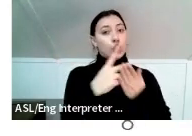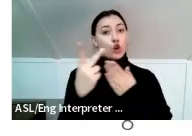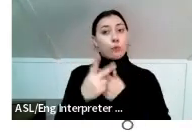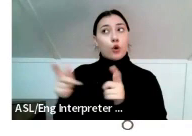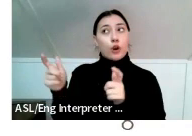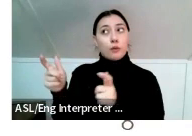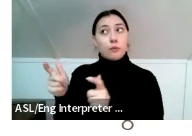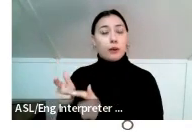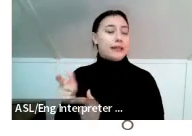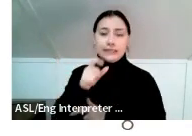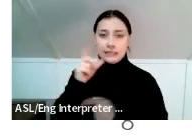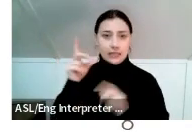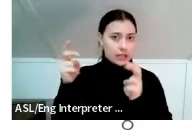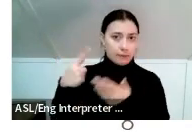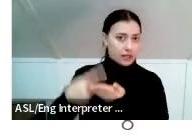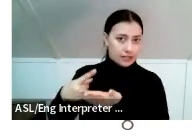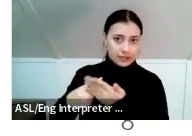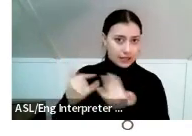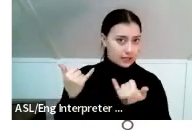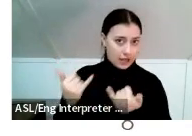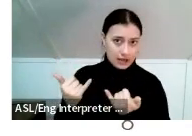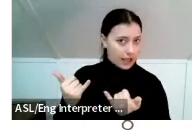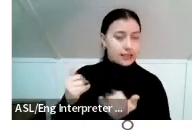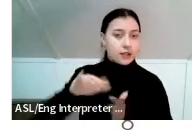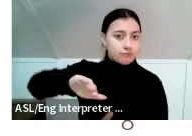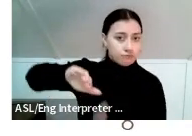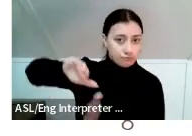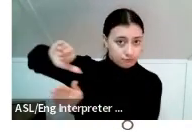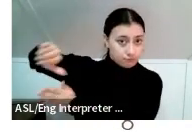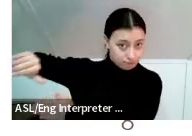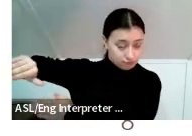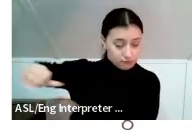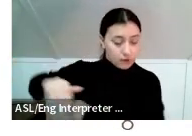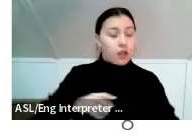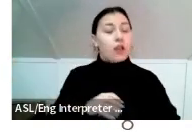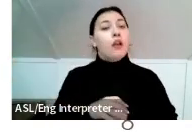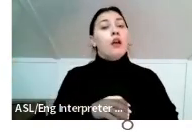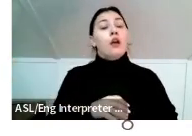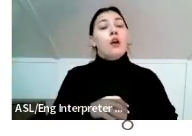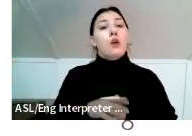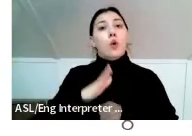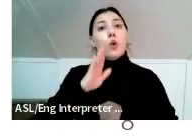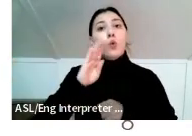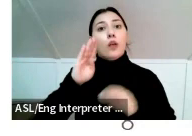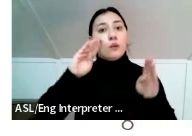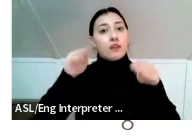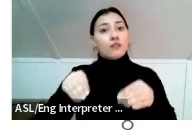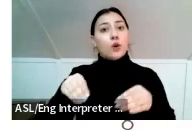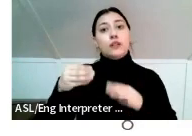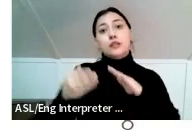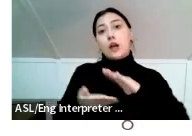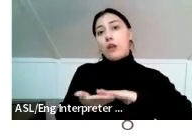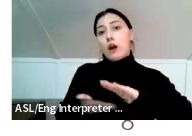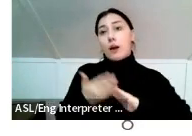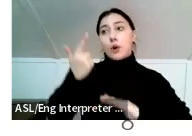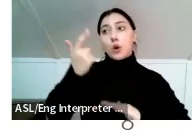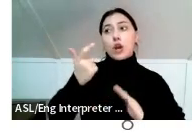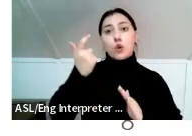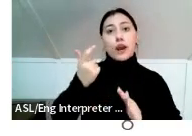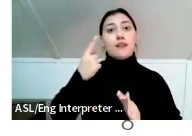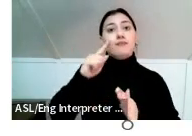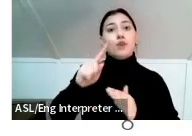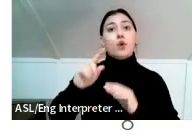topic of today's conversation, so we're not really going to get into that. We're going to stick really to the operating grants for organizations